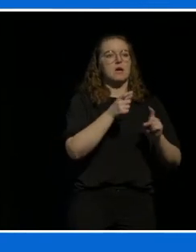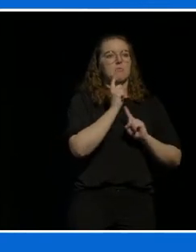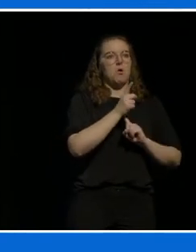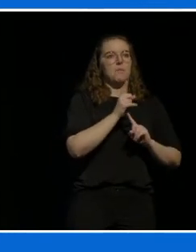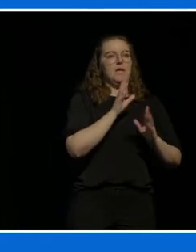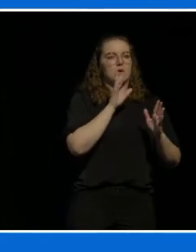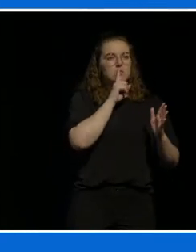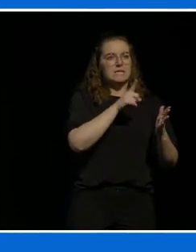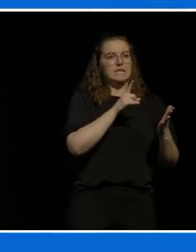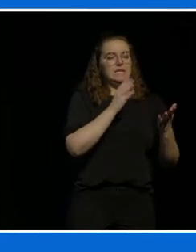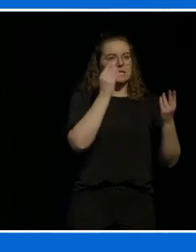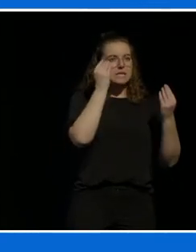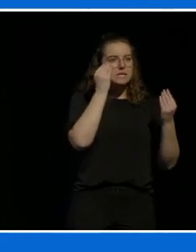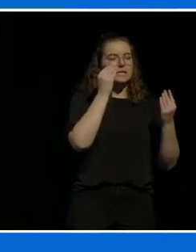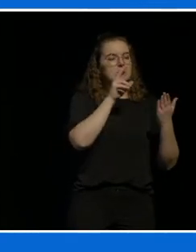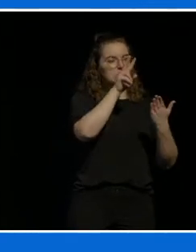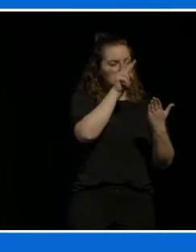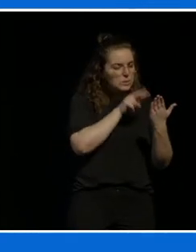around with content, which is great.